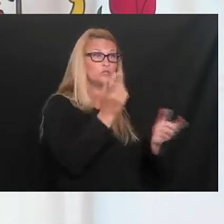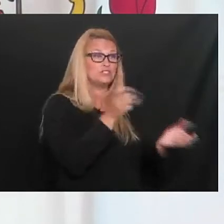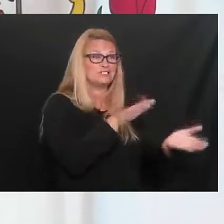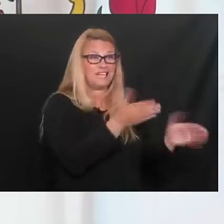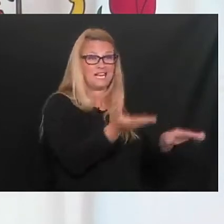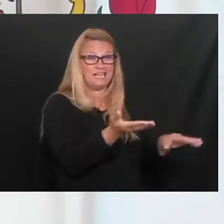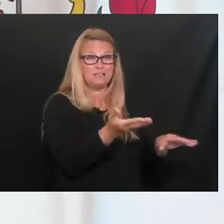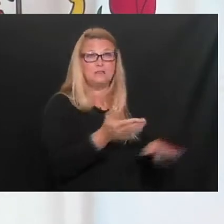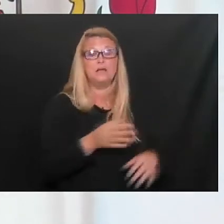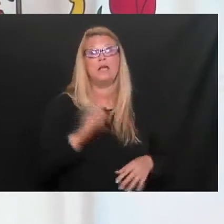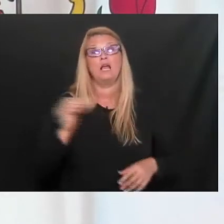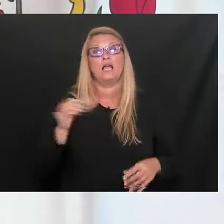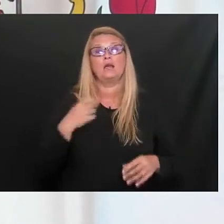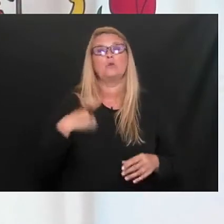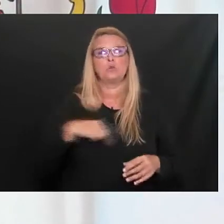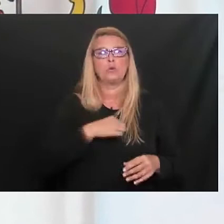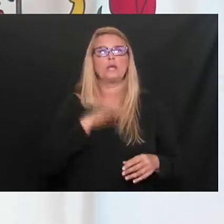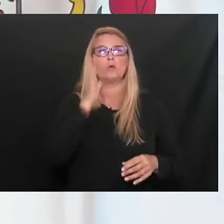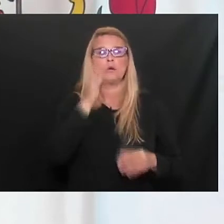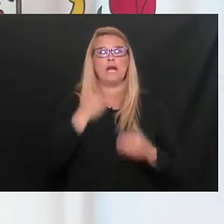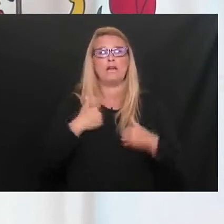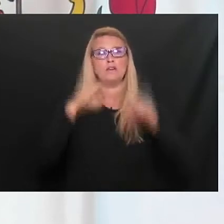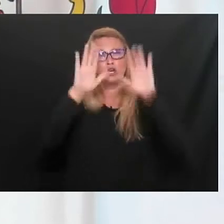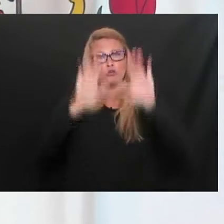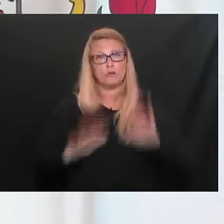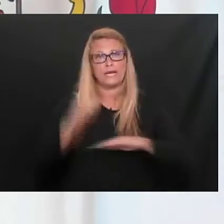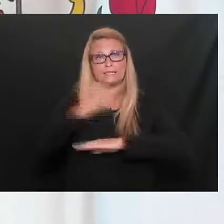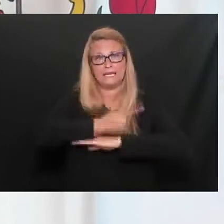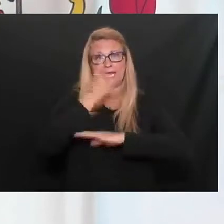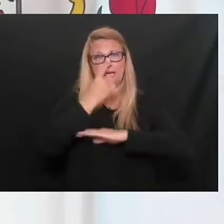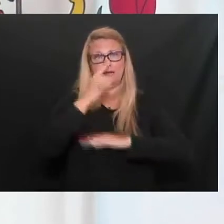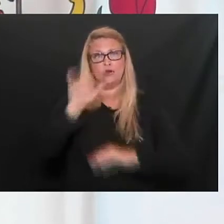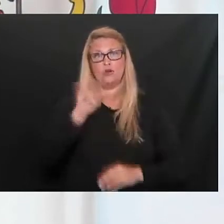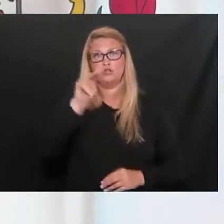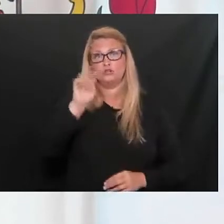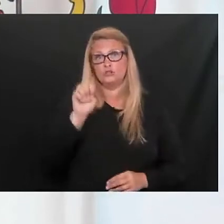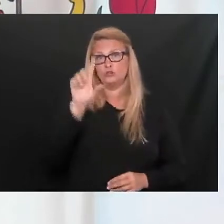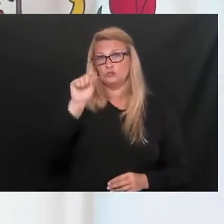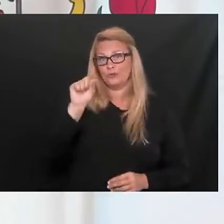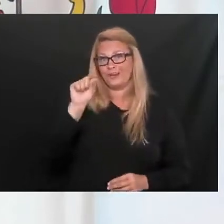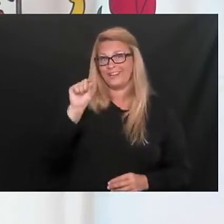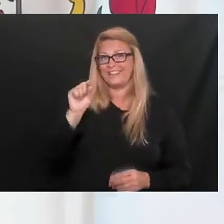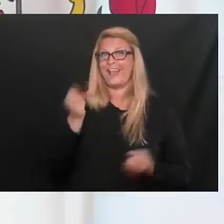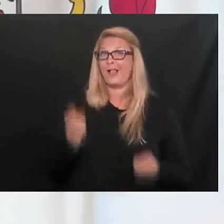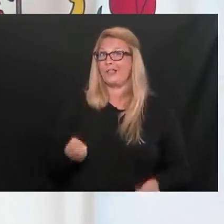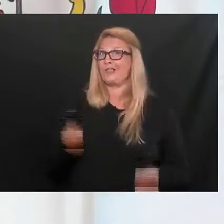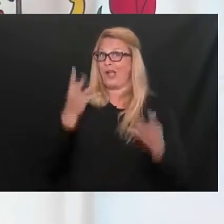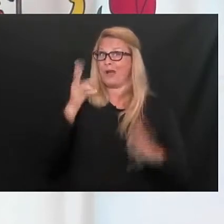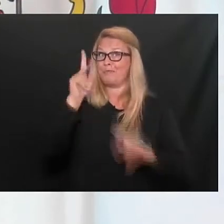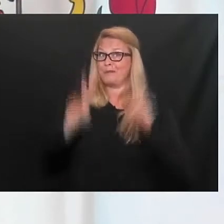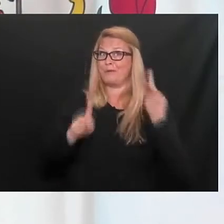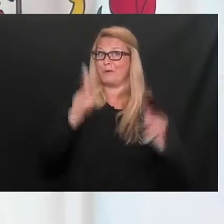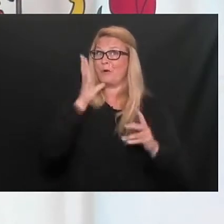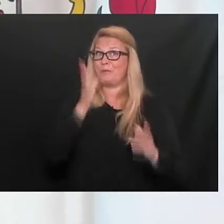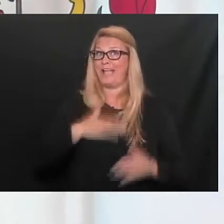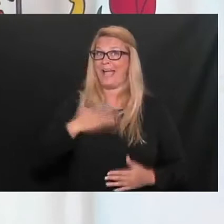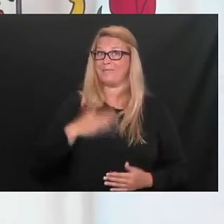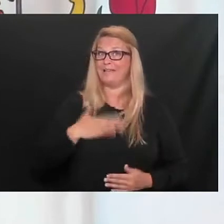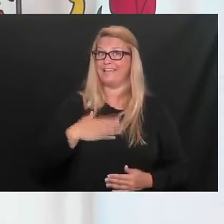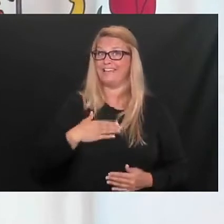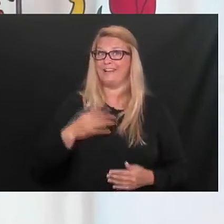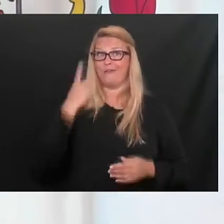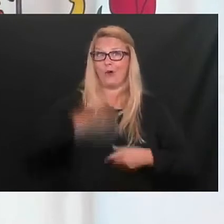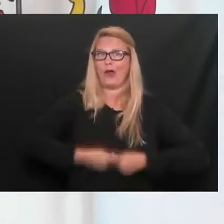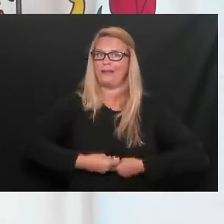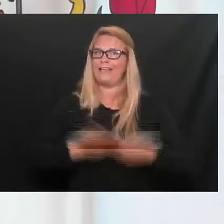And absolutely, we're going to have a great day on the 20th. We're going to make a lot of people really happy with the stuff we give away, but